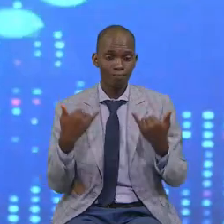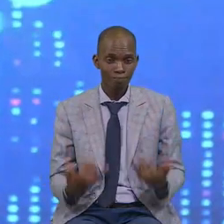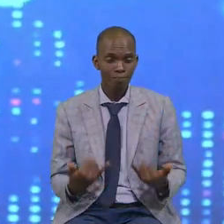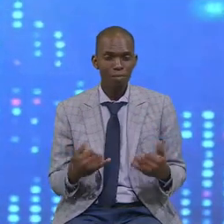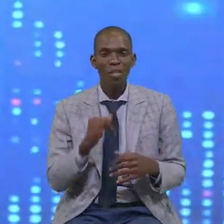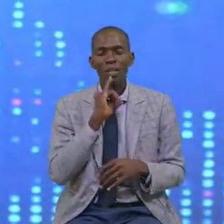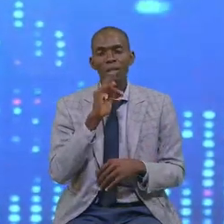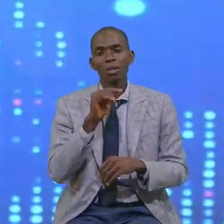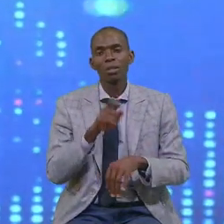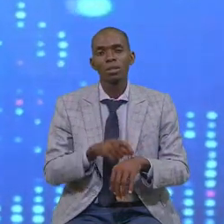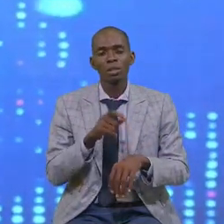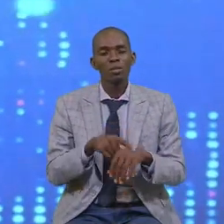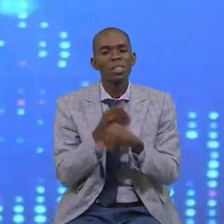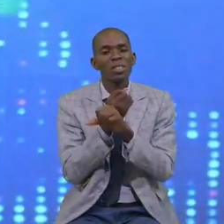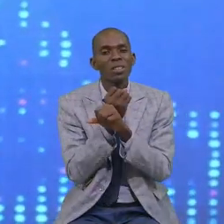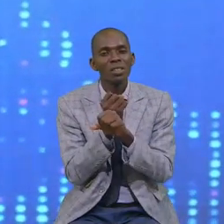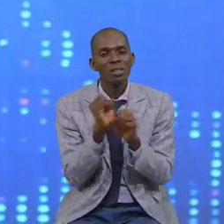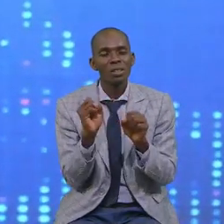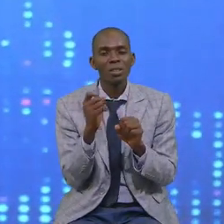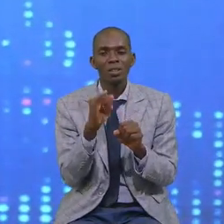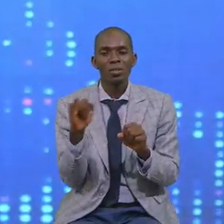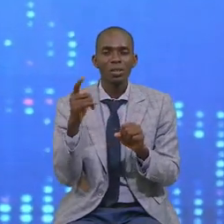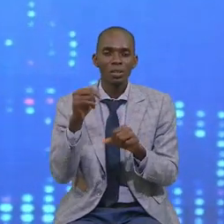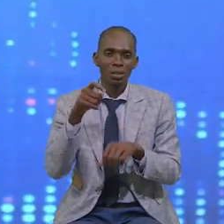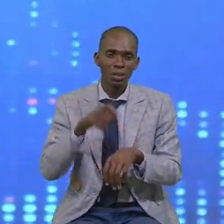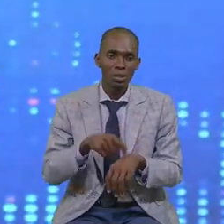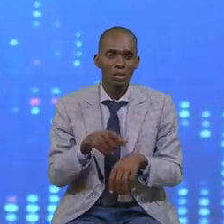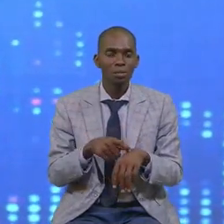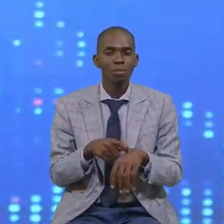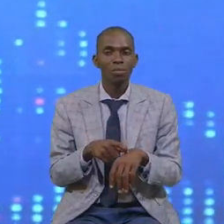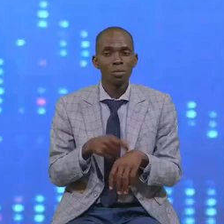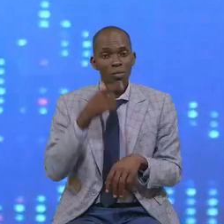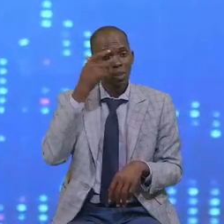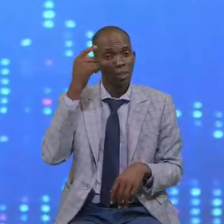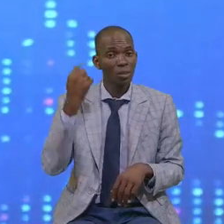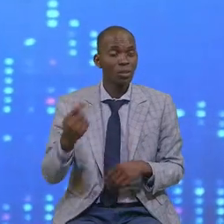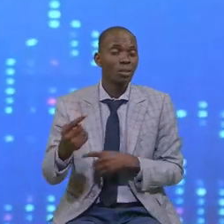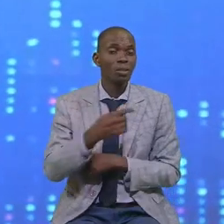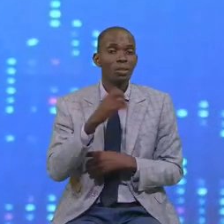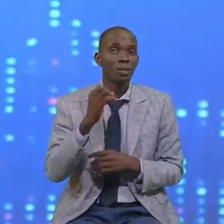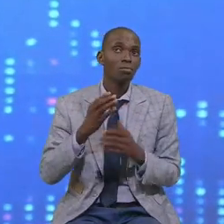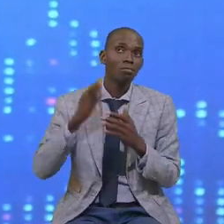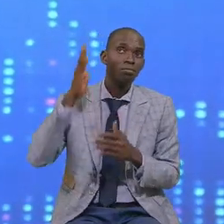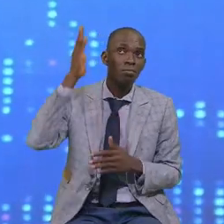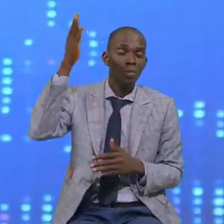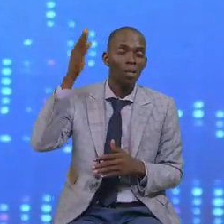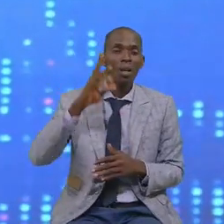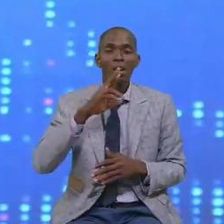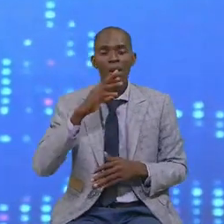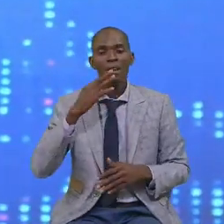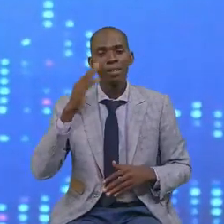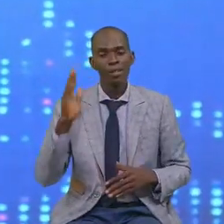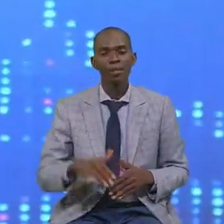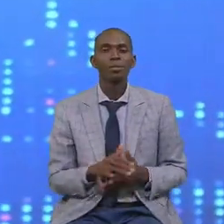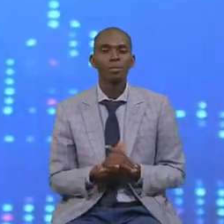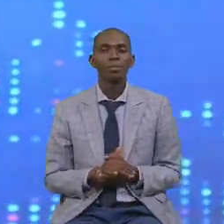time, redeeming the time, because the days are evil.